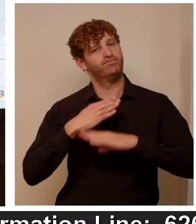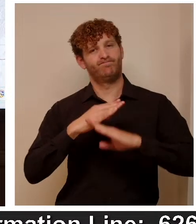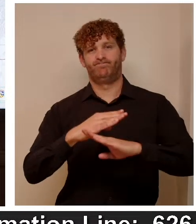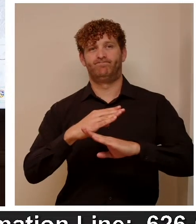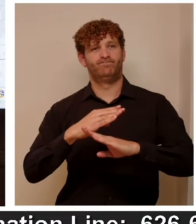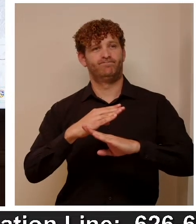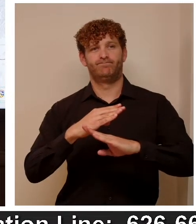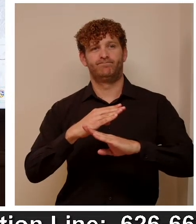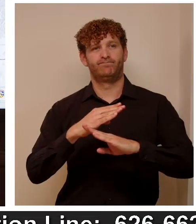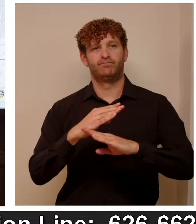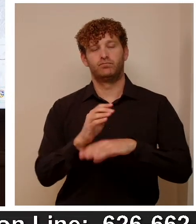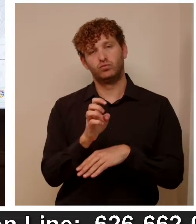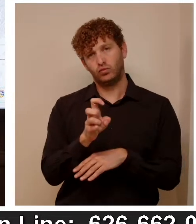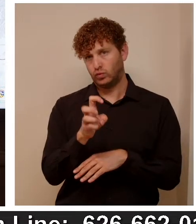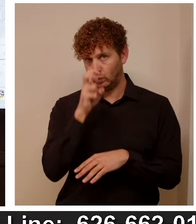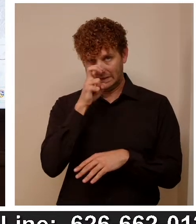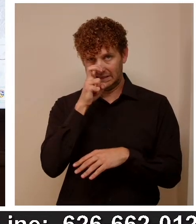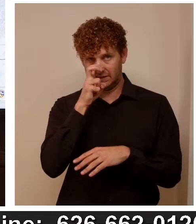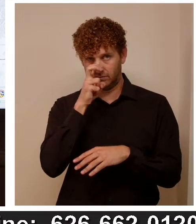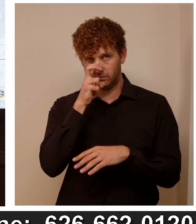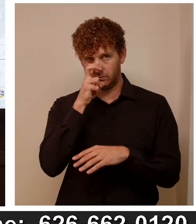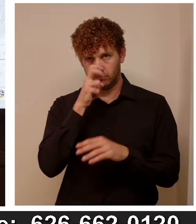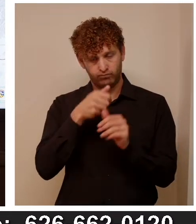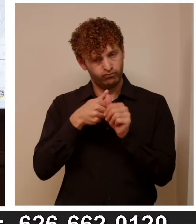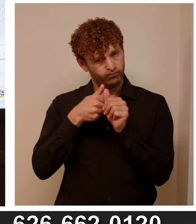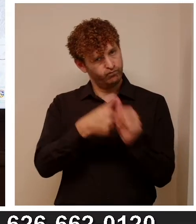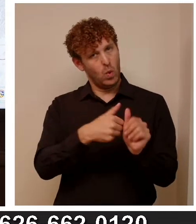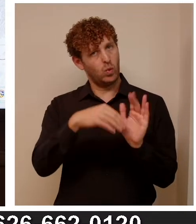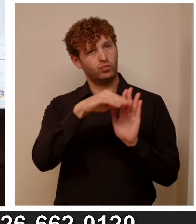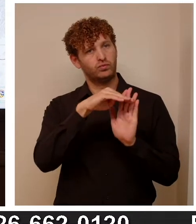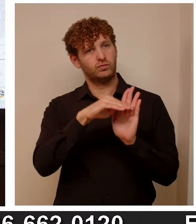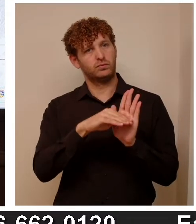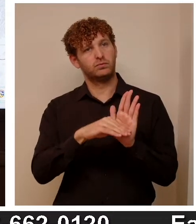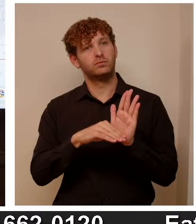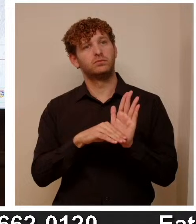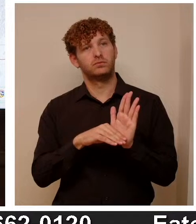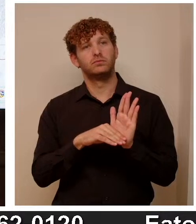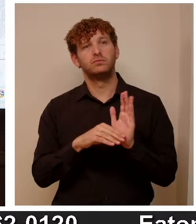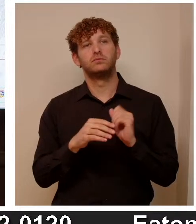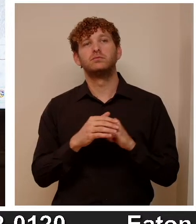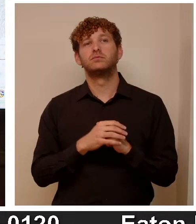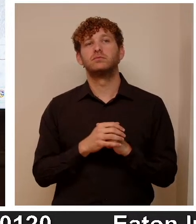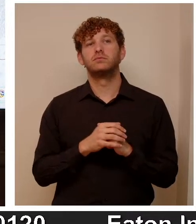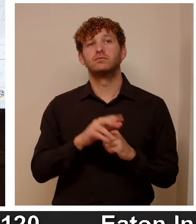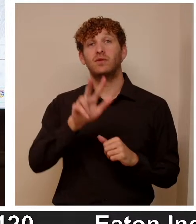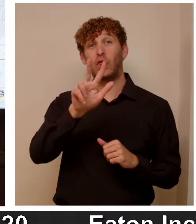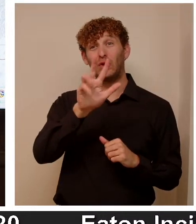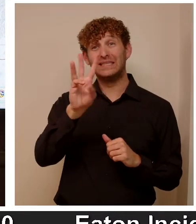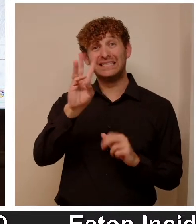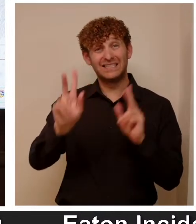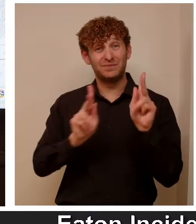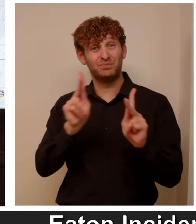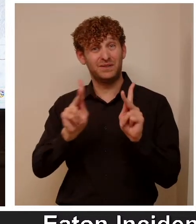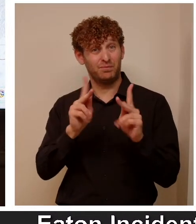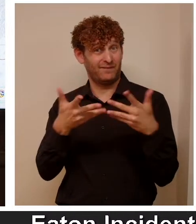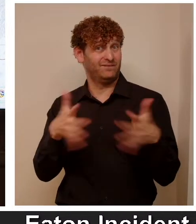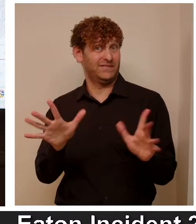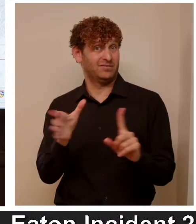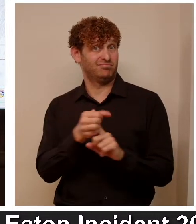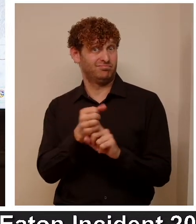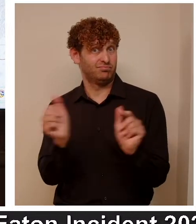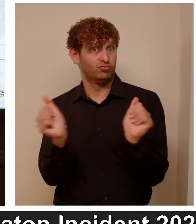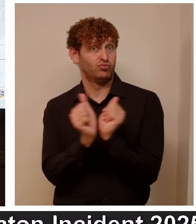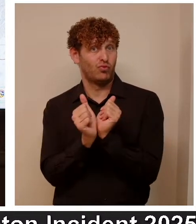enforced. We're already up to over 36 arrests for various reasons,